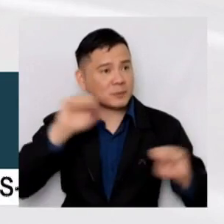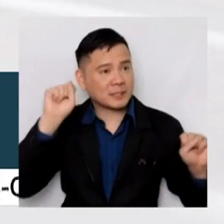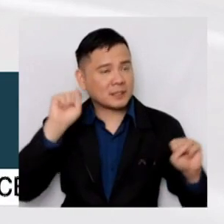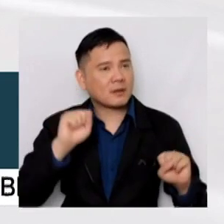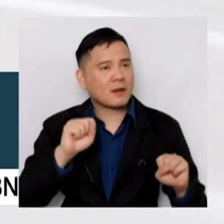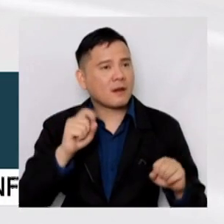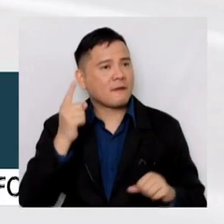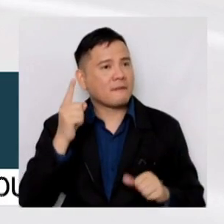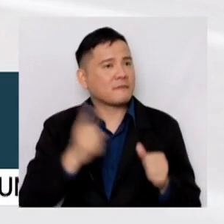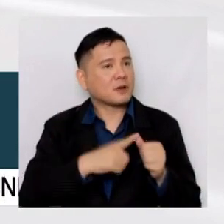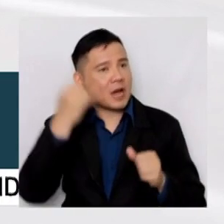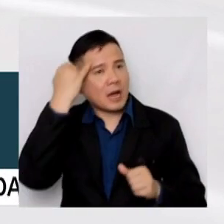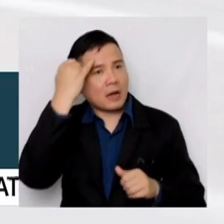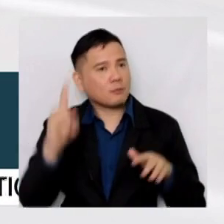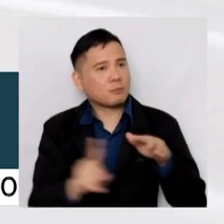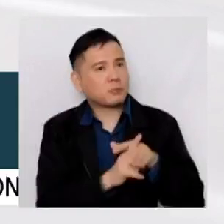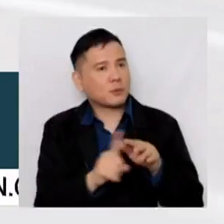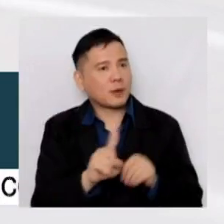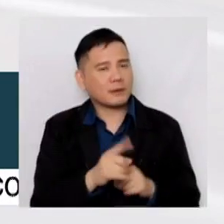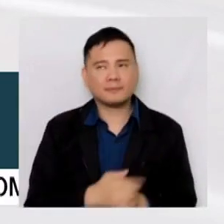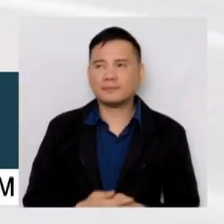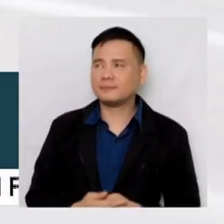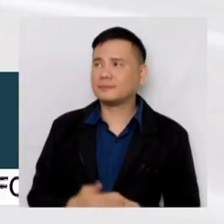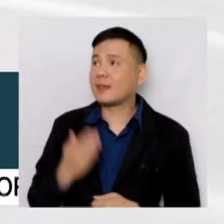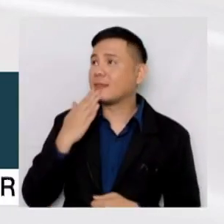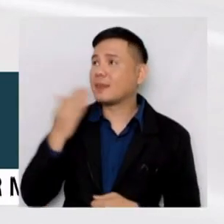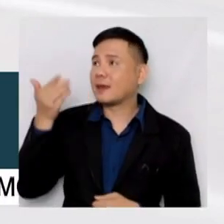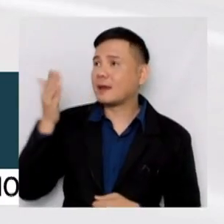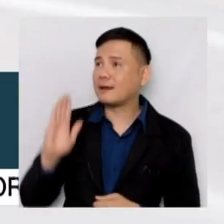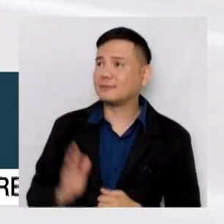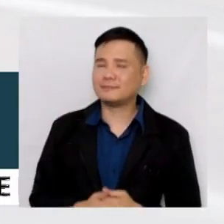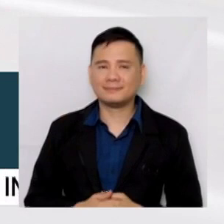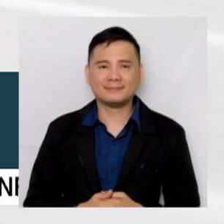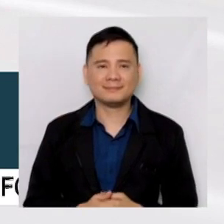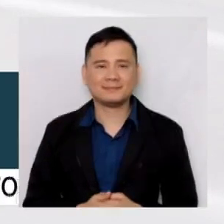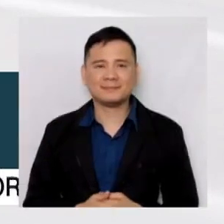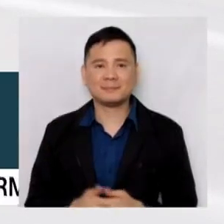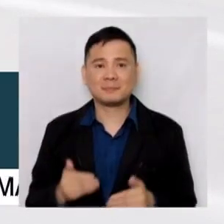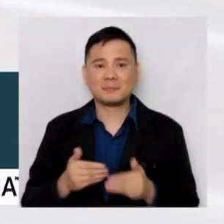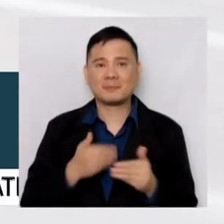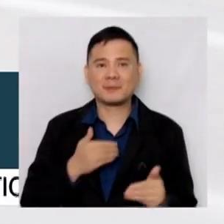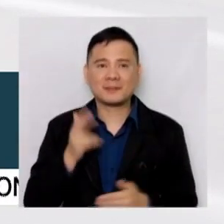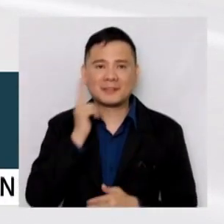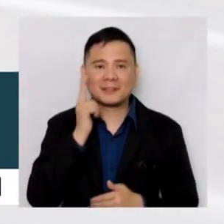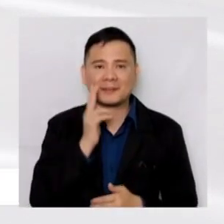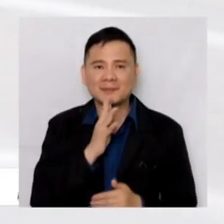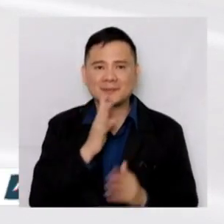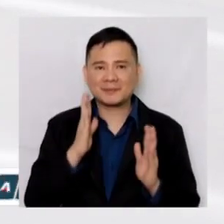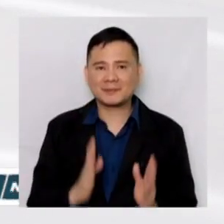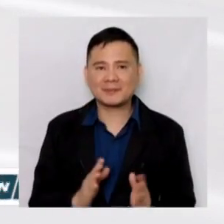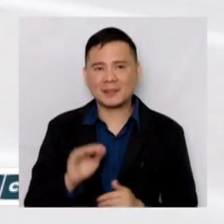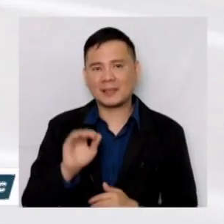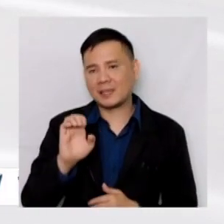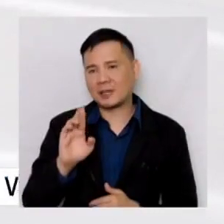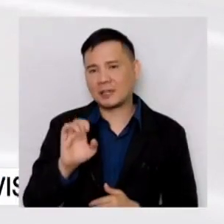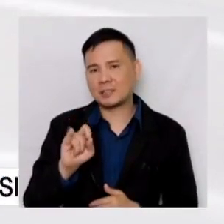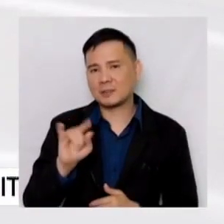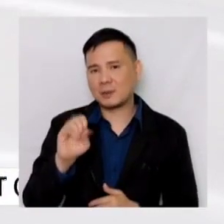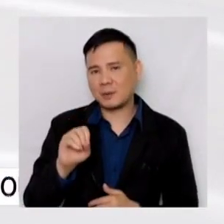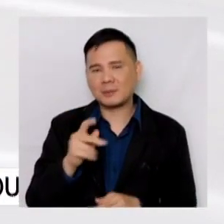comes to mind. Thank God. Former Duterte spokesperson Ernesto Abella, thank you for joining us today.